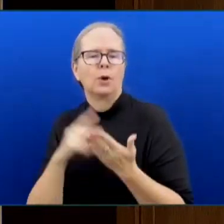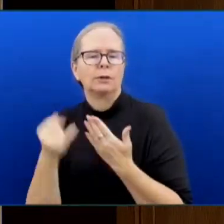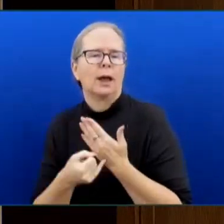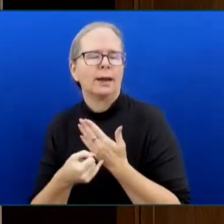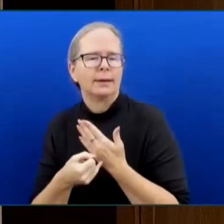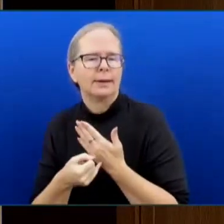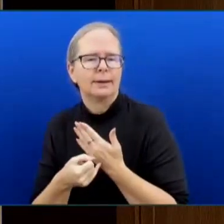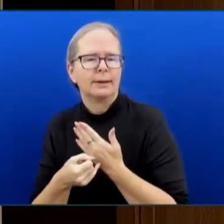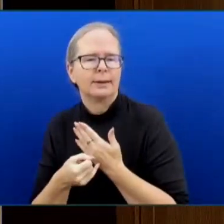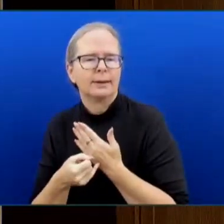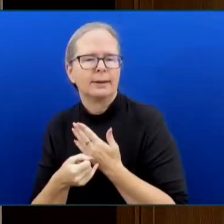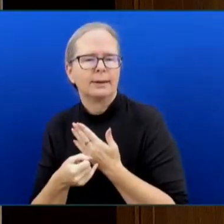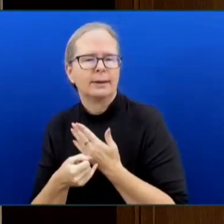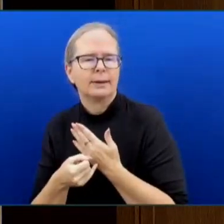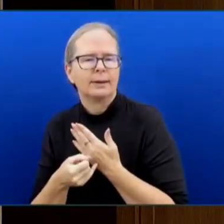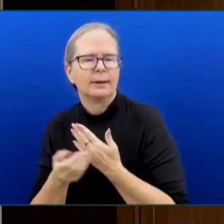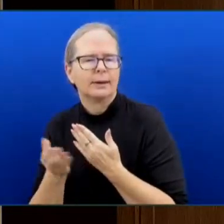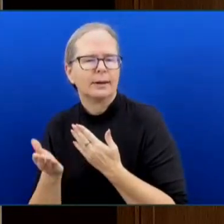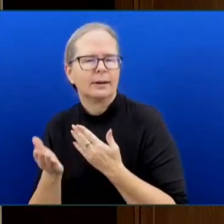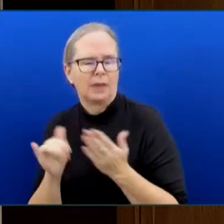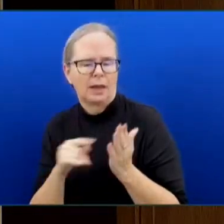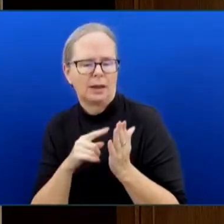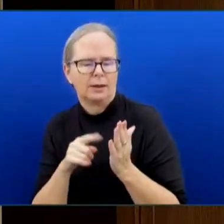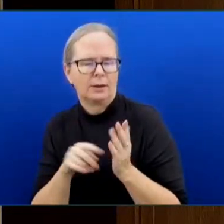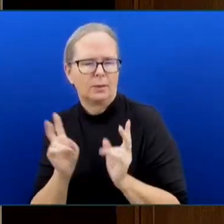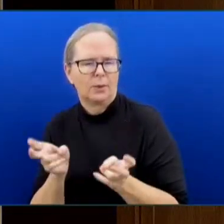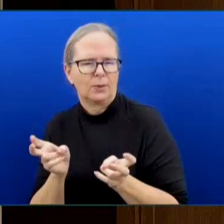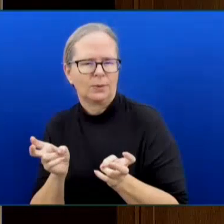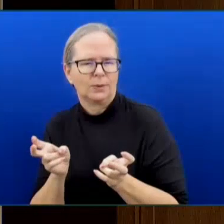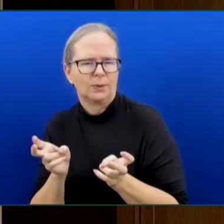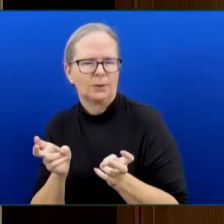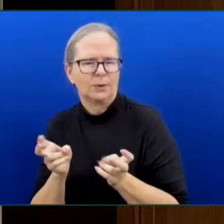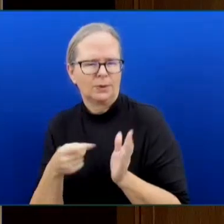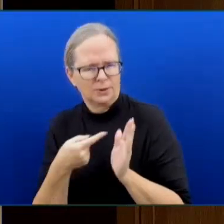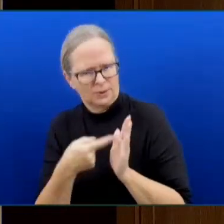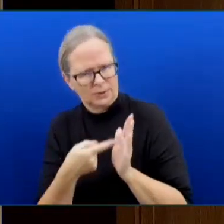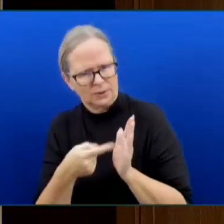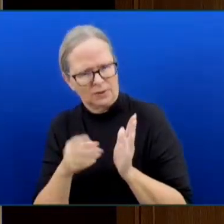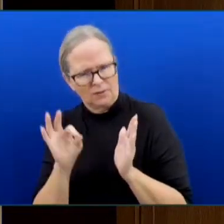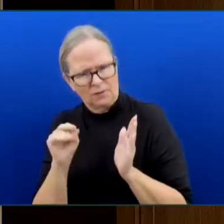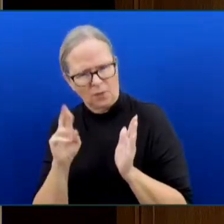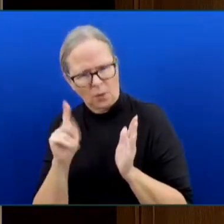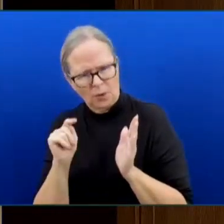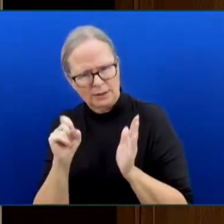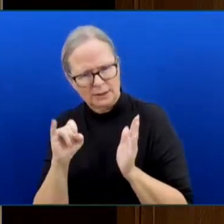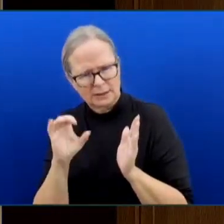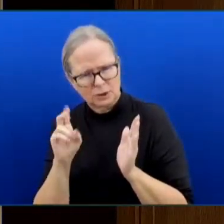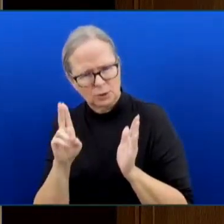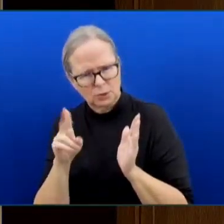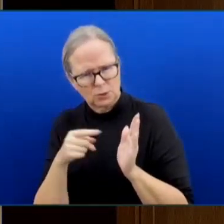Fortescue is the proponent of Project Coyote, a multi-billion-dollar green hydrogen